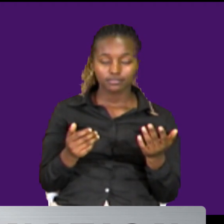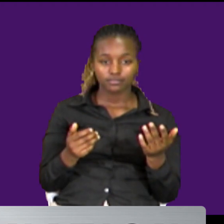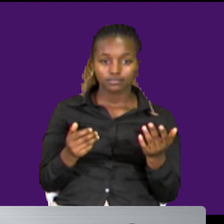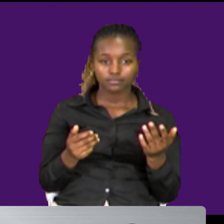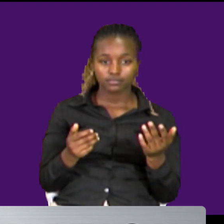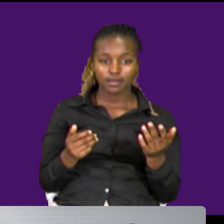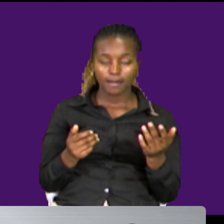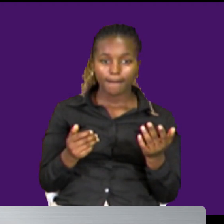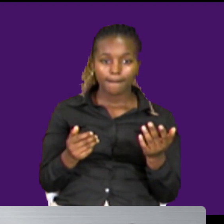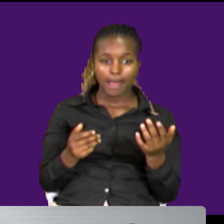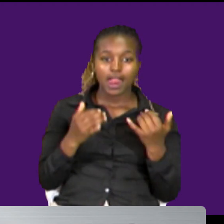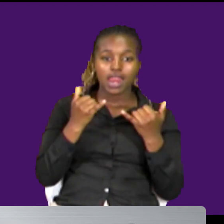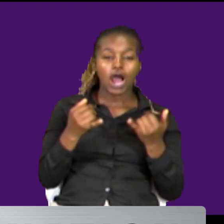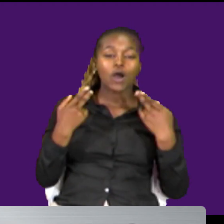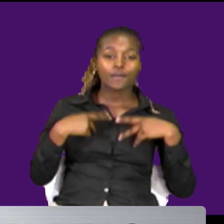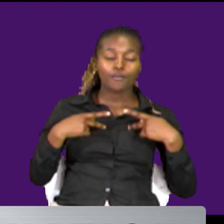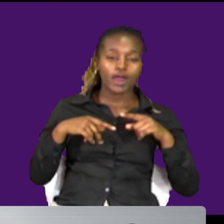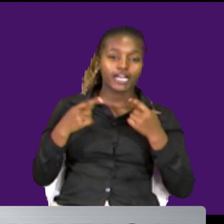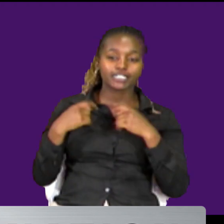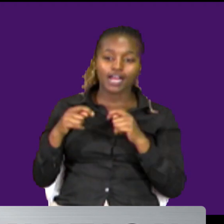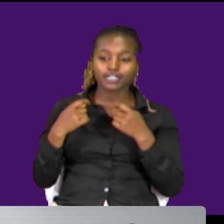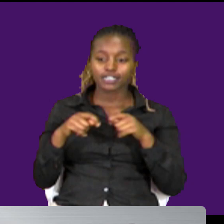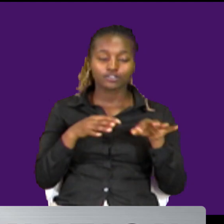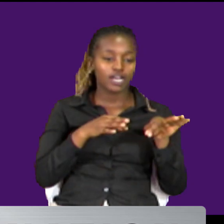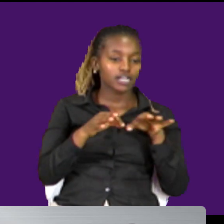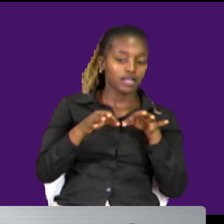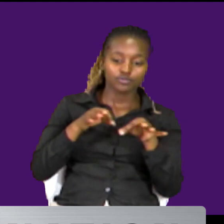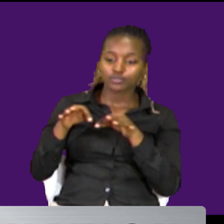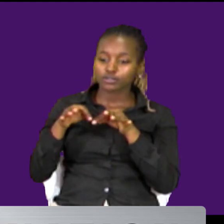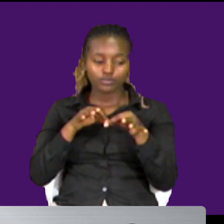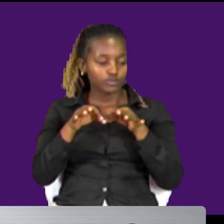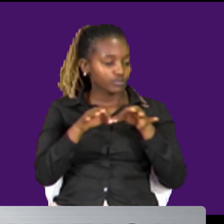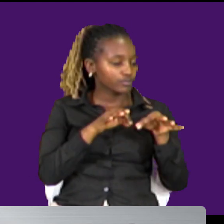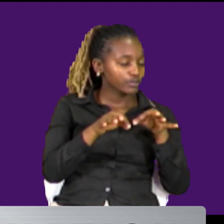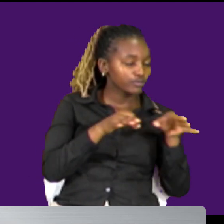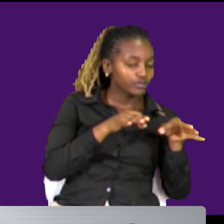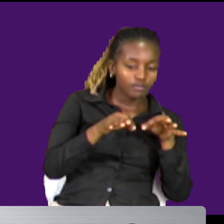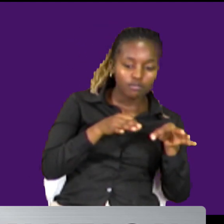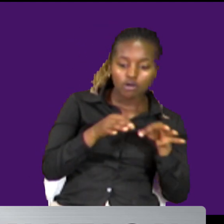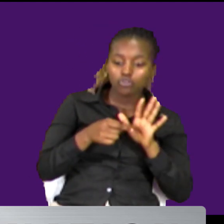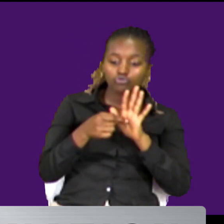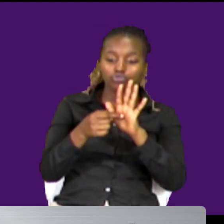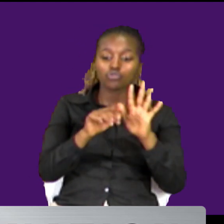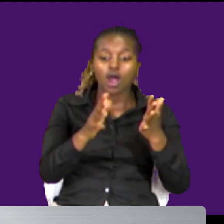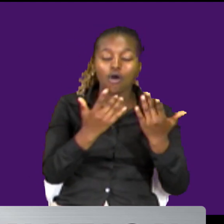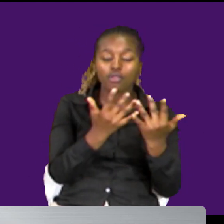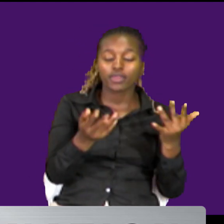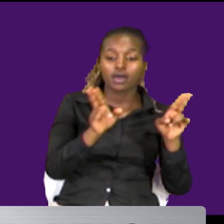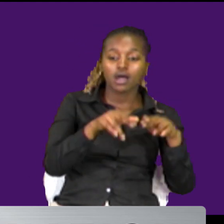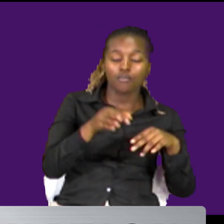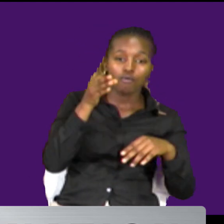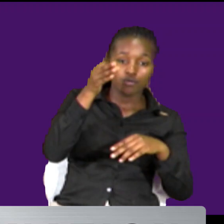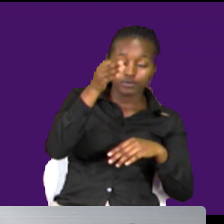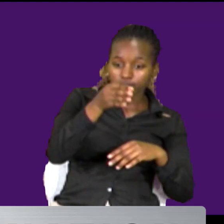basically, trends to show you the direction we are headed to. Obviously, doctors will be on